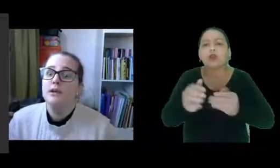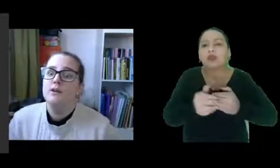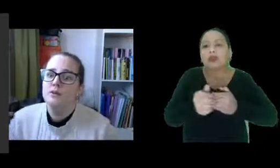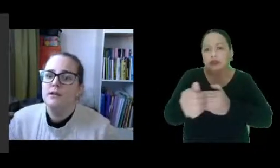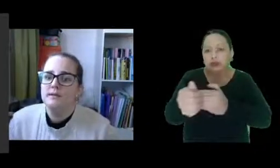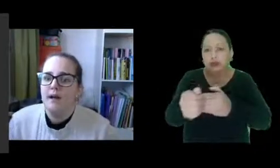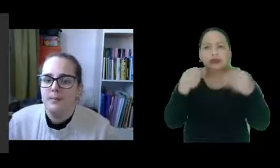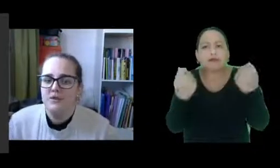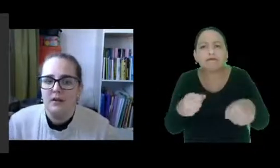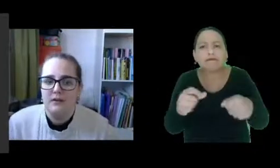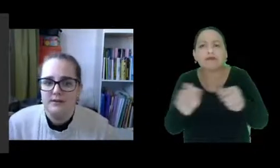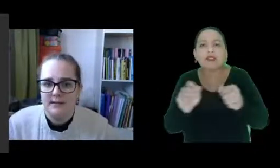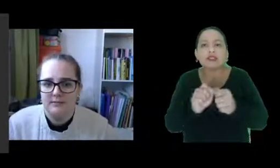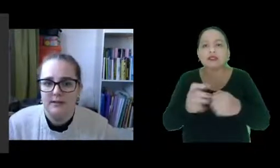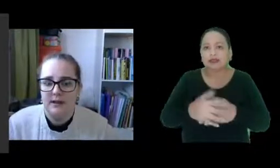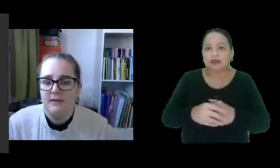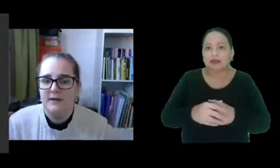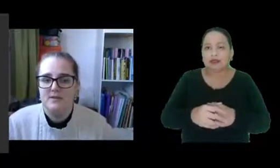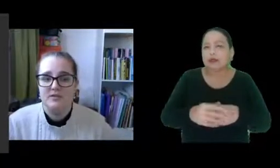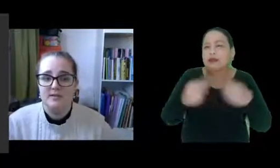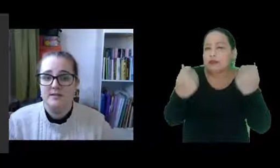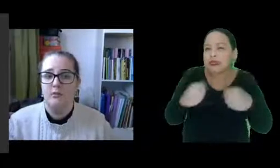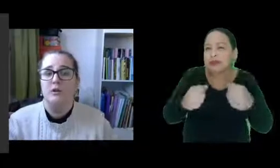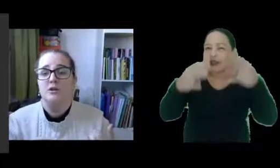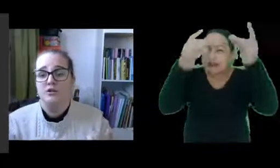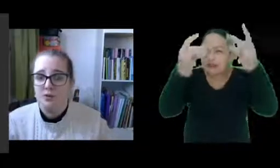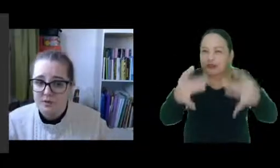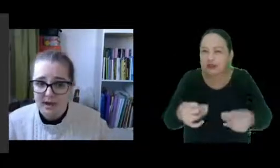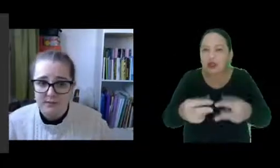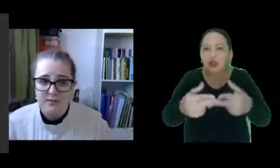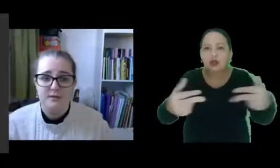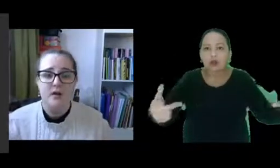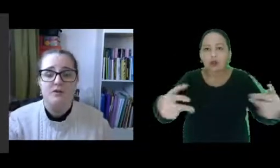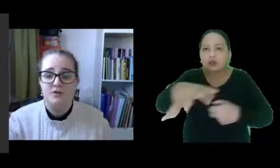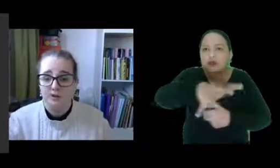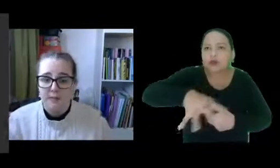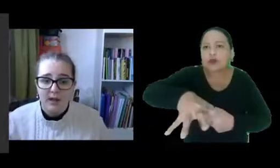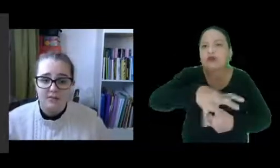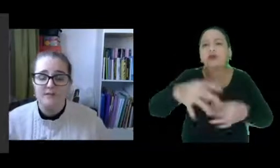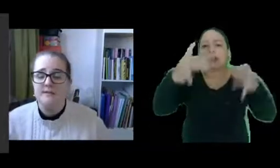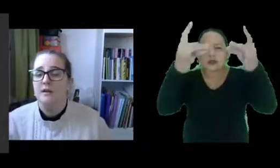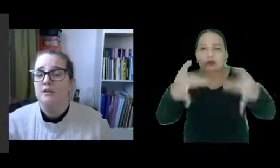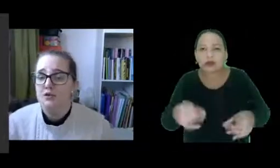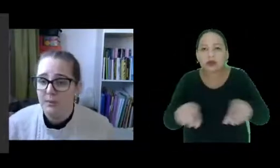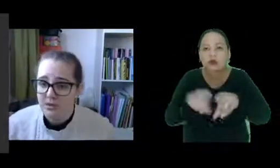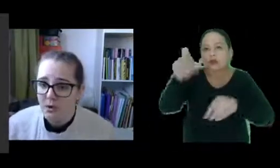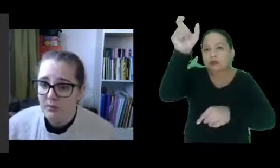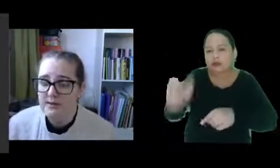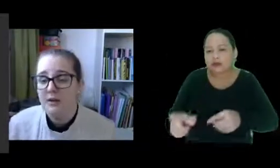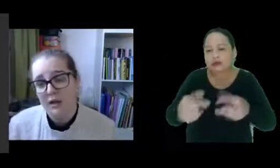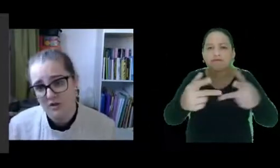What does the interpreter guide do? He describes objects, environments, people, and